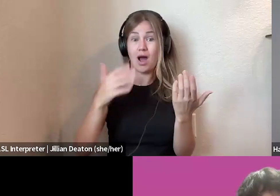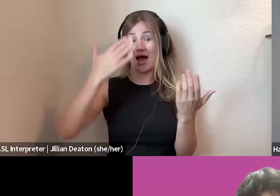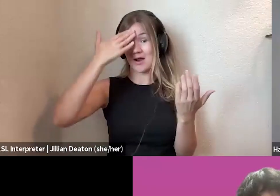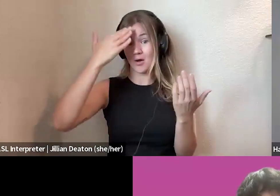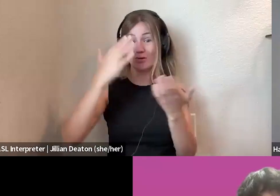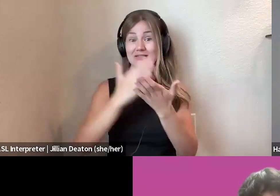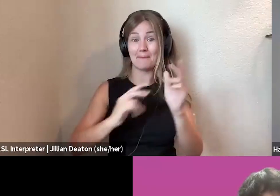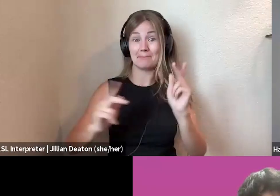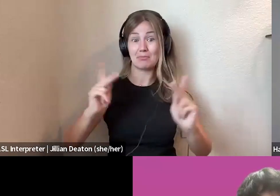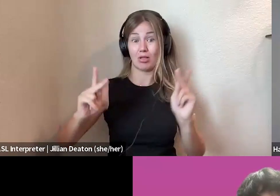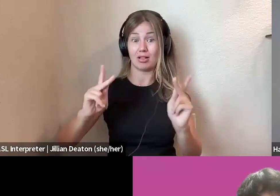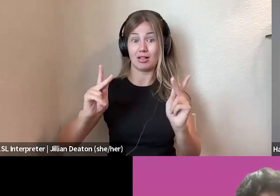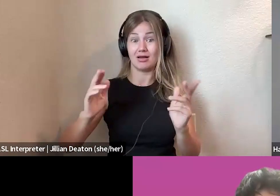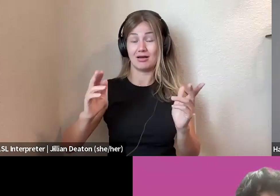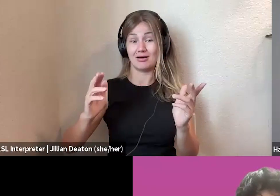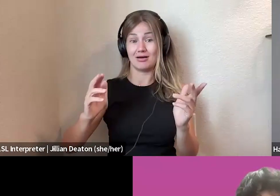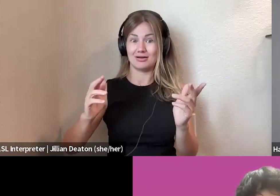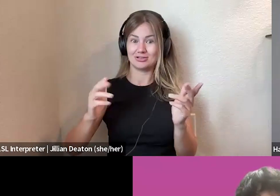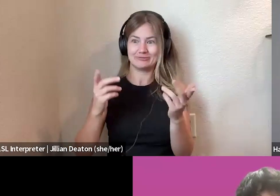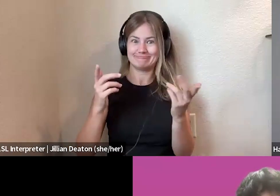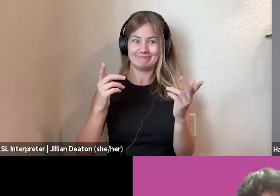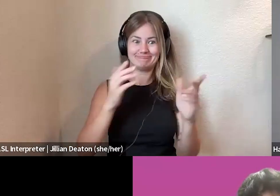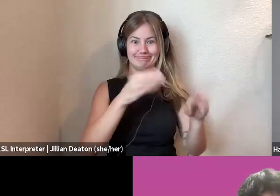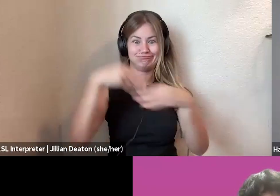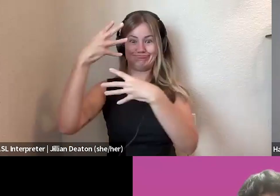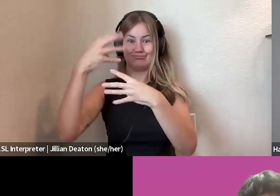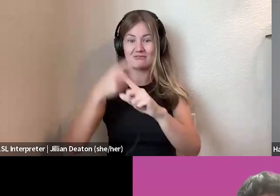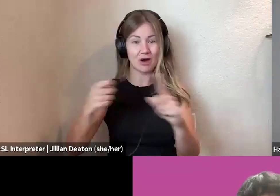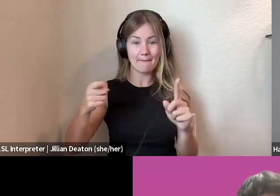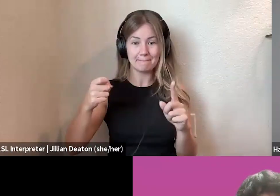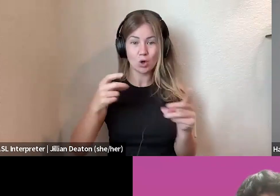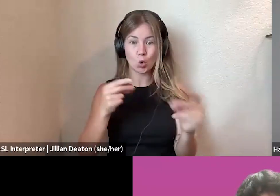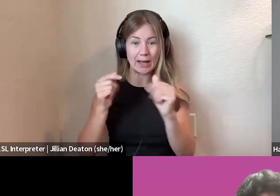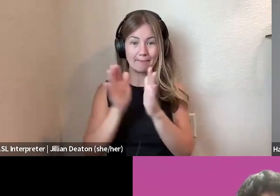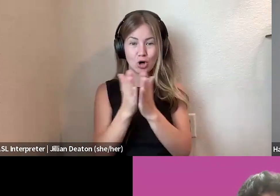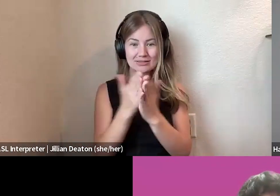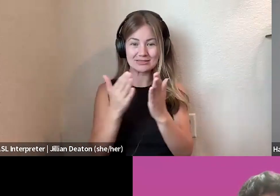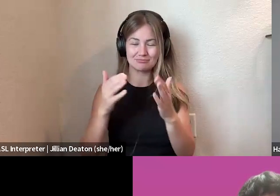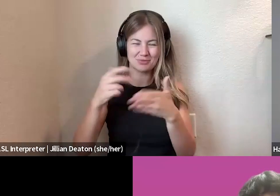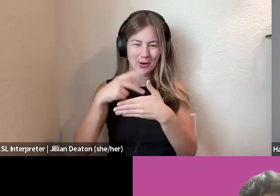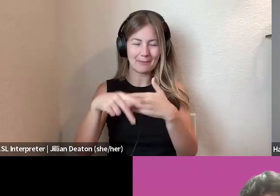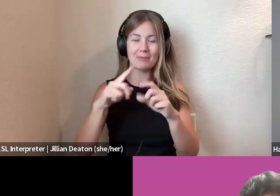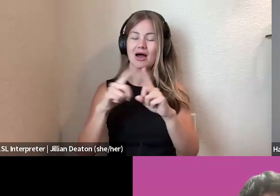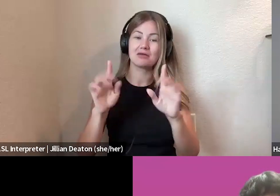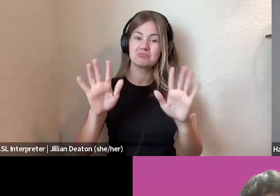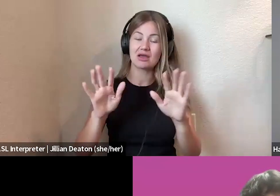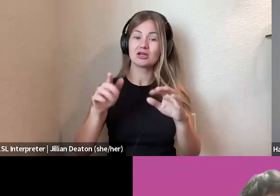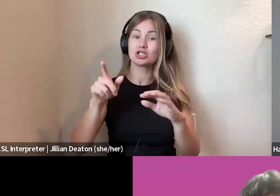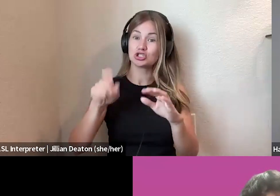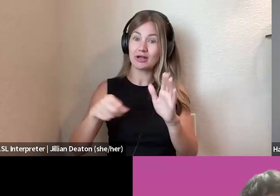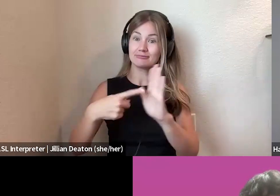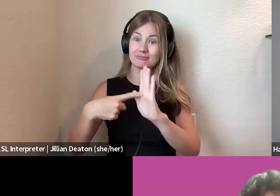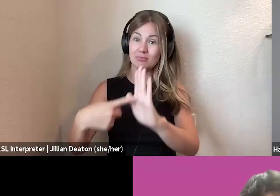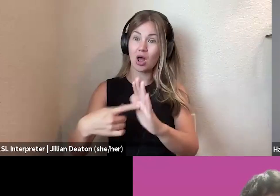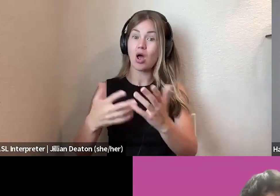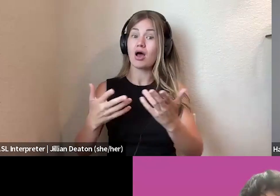pull it straight out of, QuickBooks or whatever, but actually, this should be the idea of what it is to fully realize